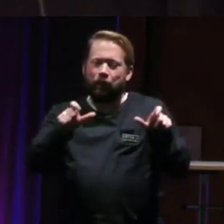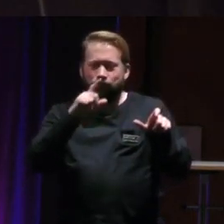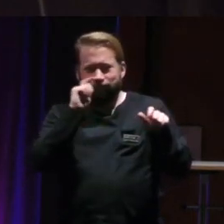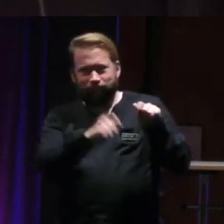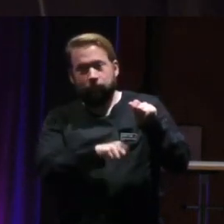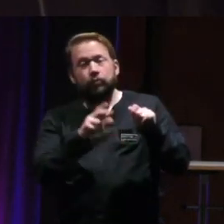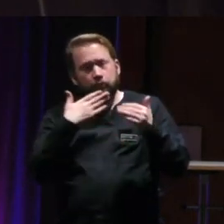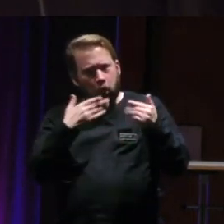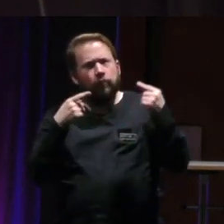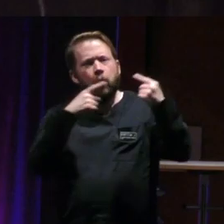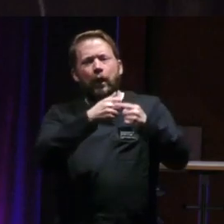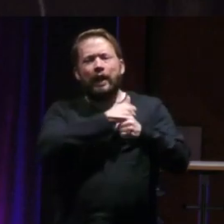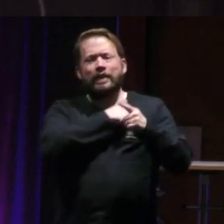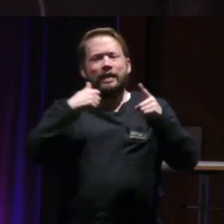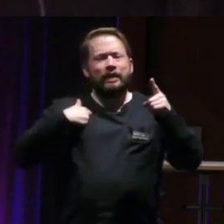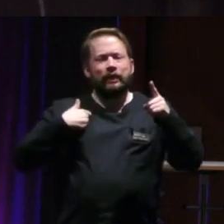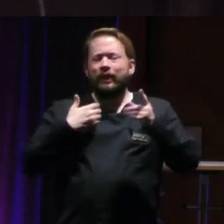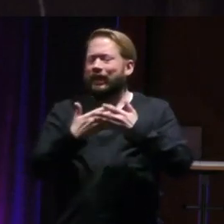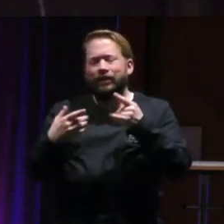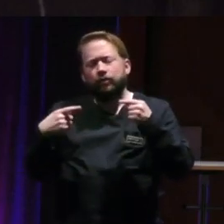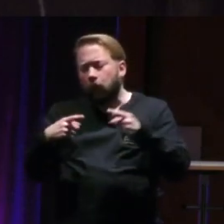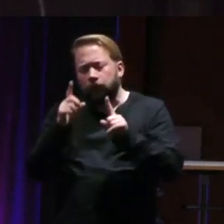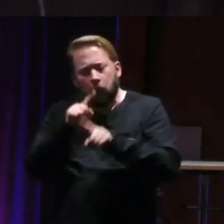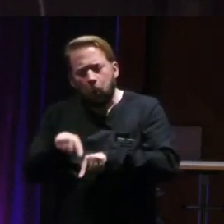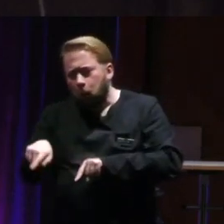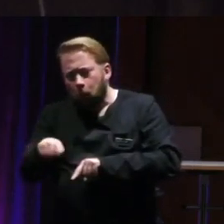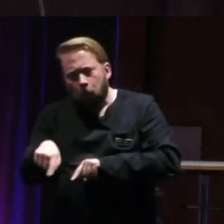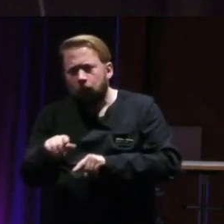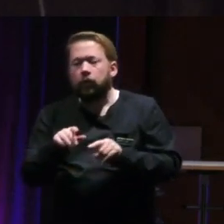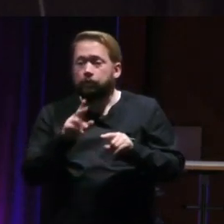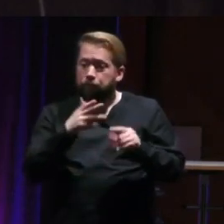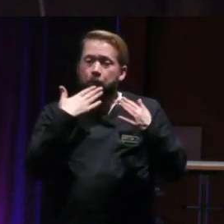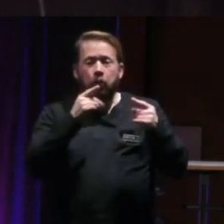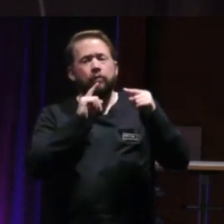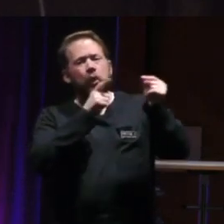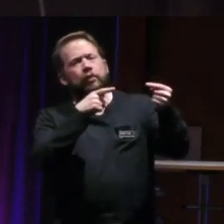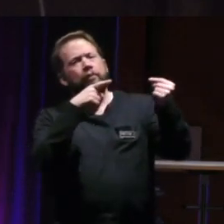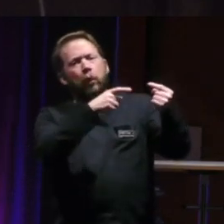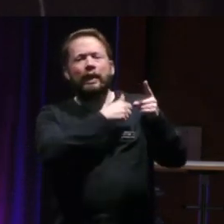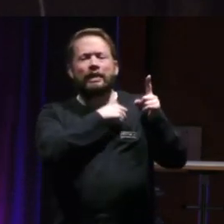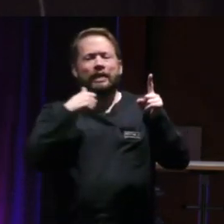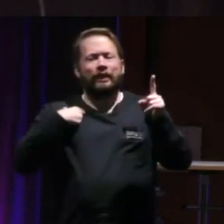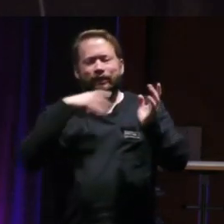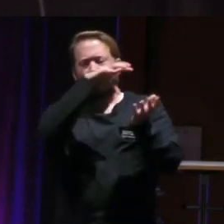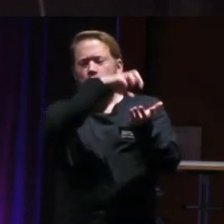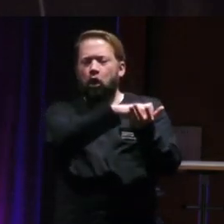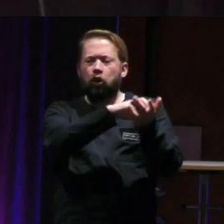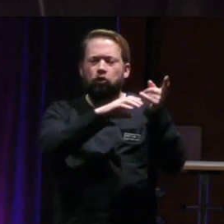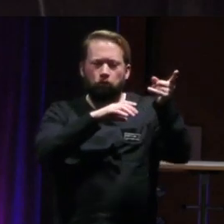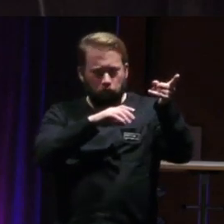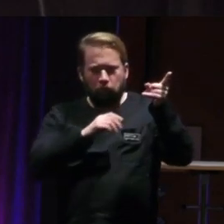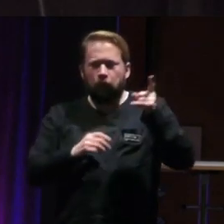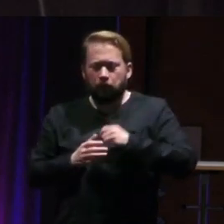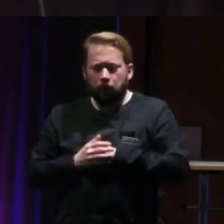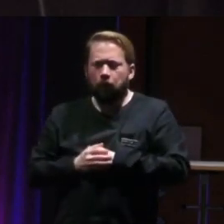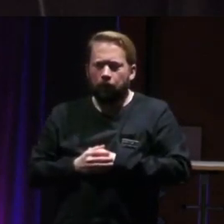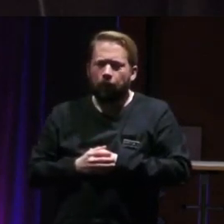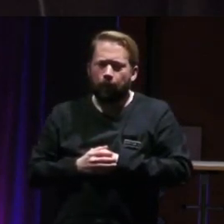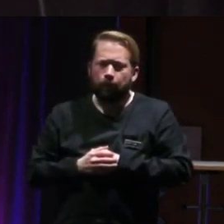not against Russian people. I mean, Russian people are not, you know, guilty